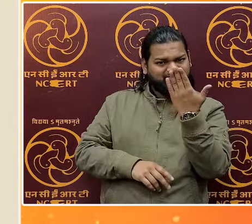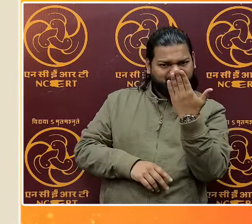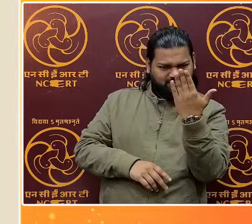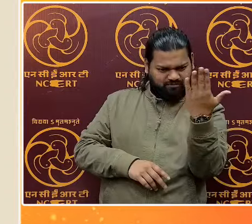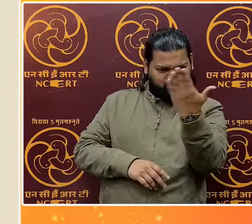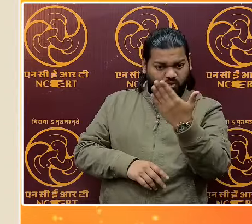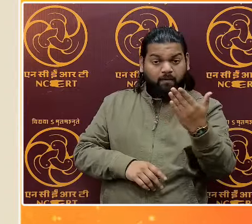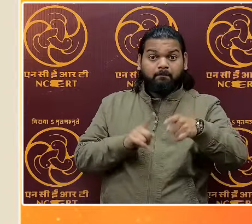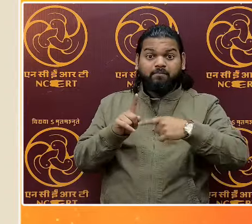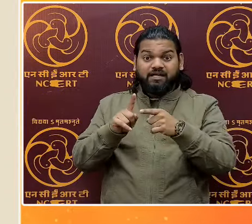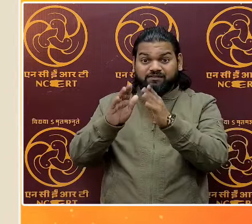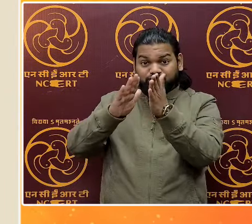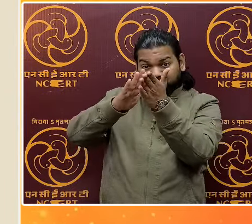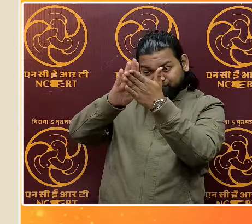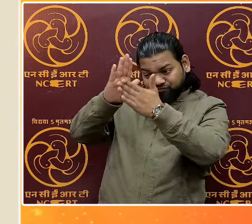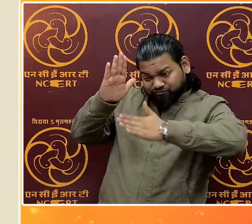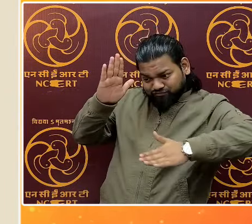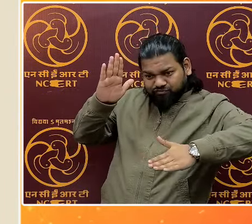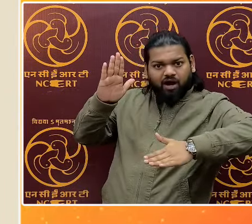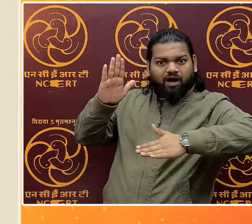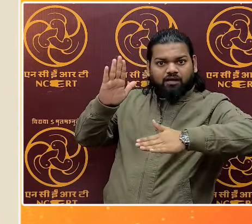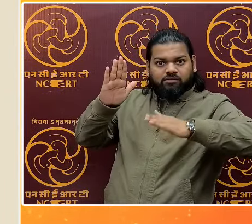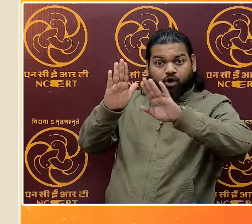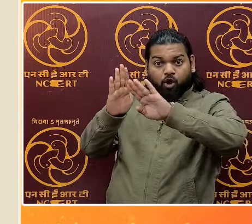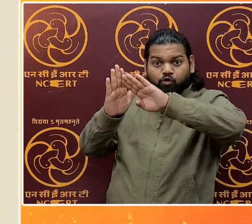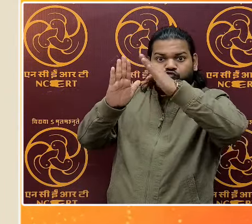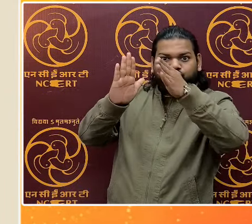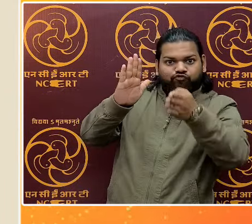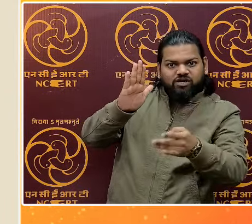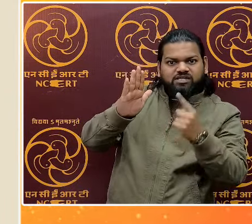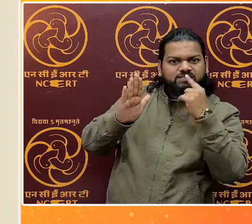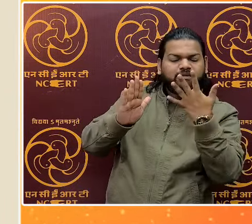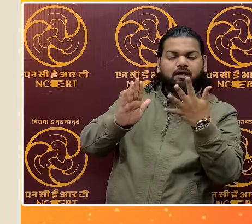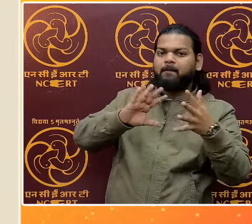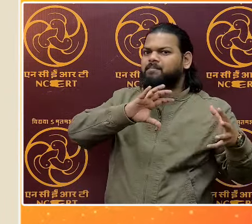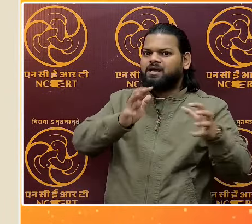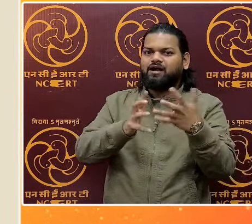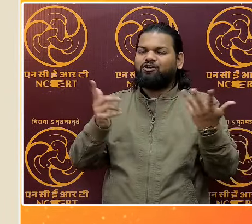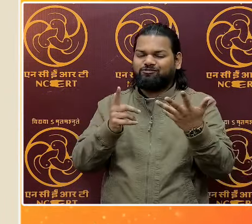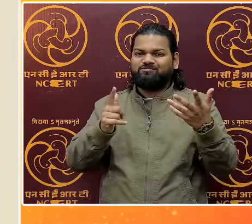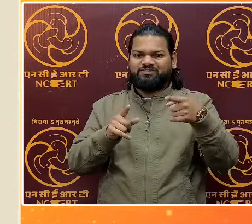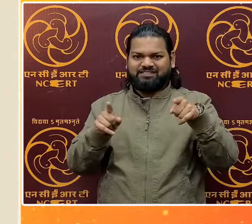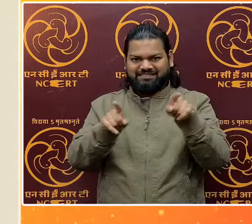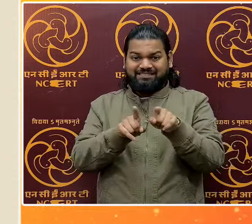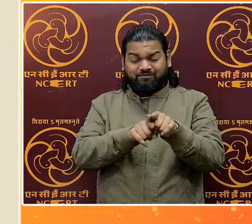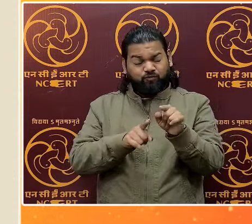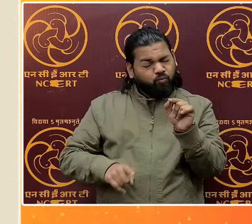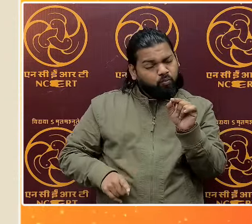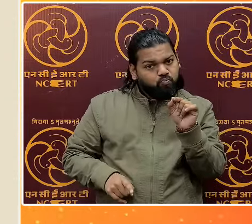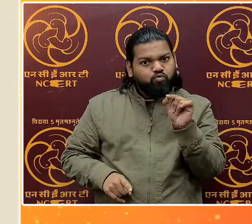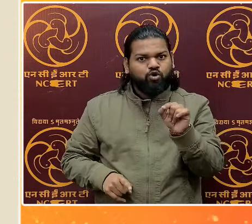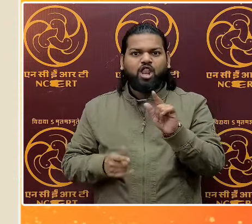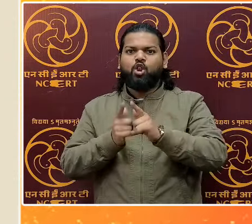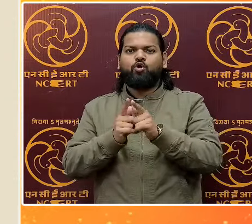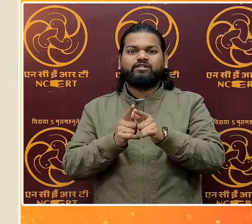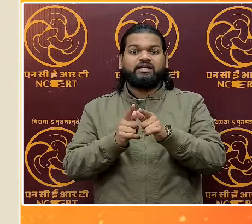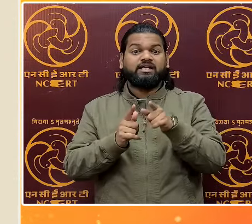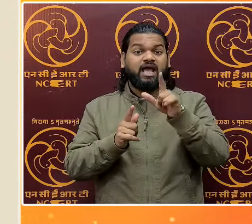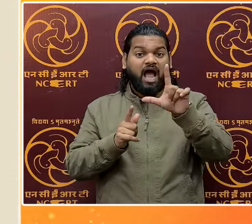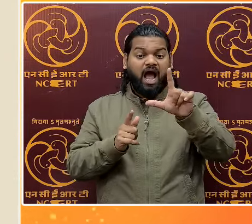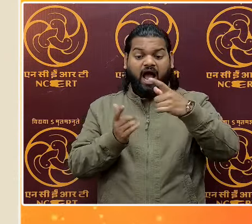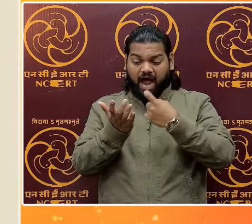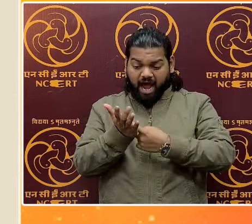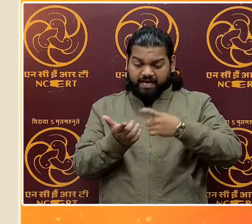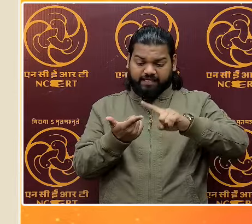how the image formation is taking place when we talk of mirrors, right. So, there is one more term here, reflection. So, what